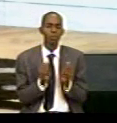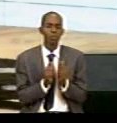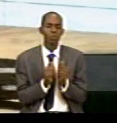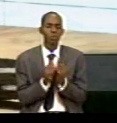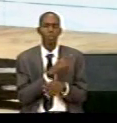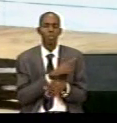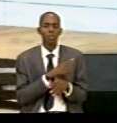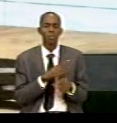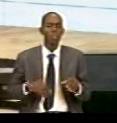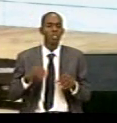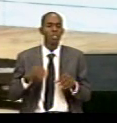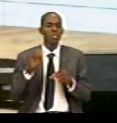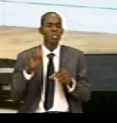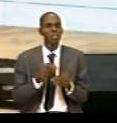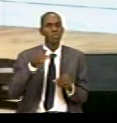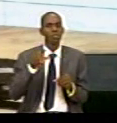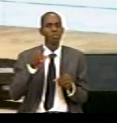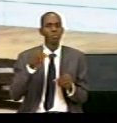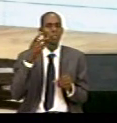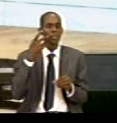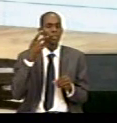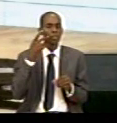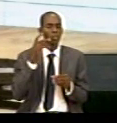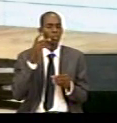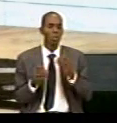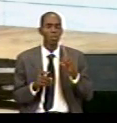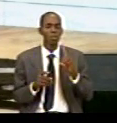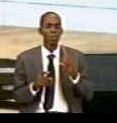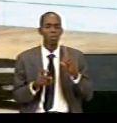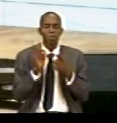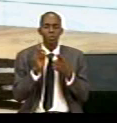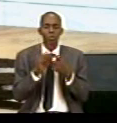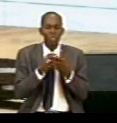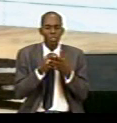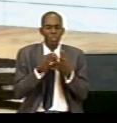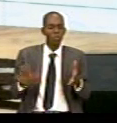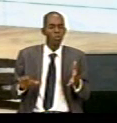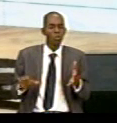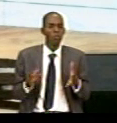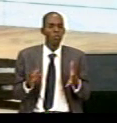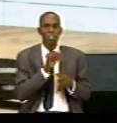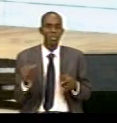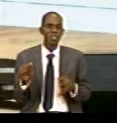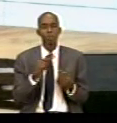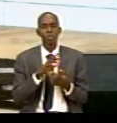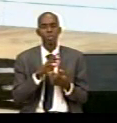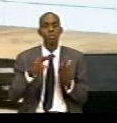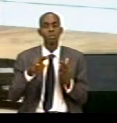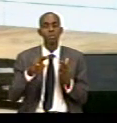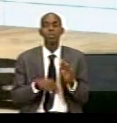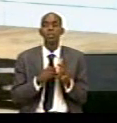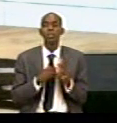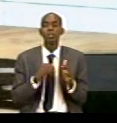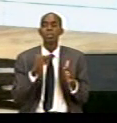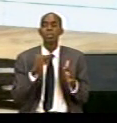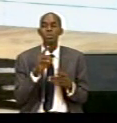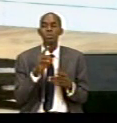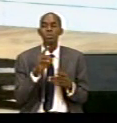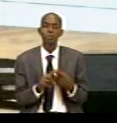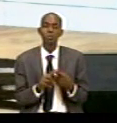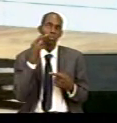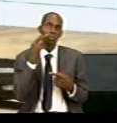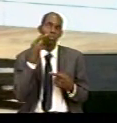Number one, to remove his sanctified bride from the earth is to